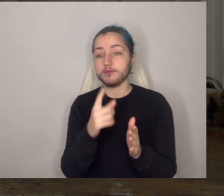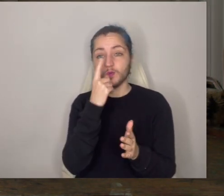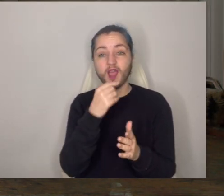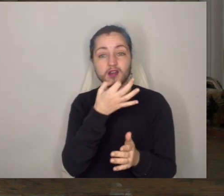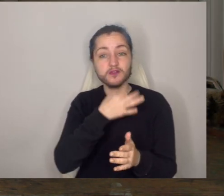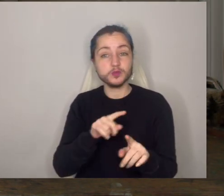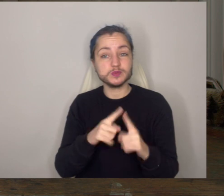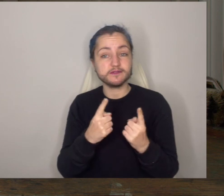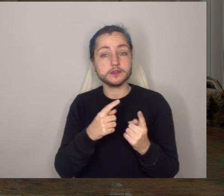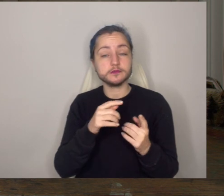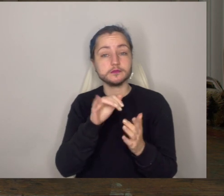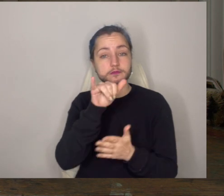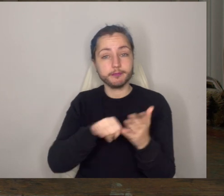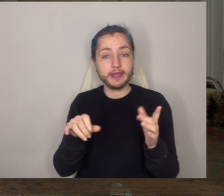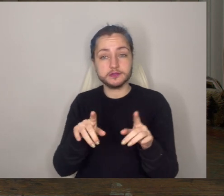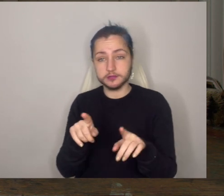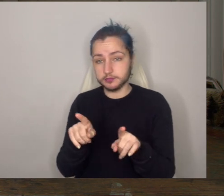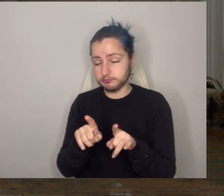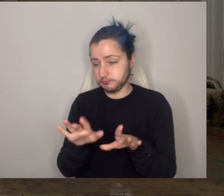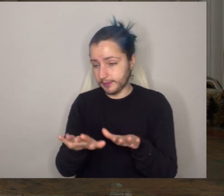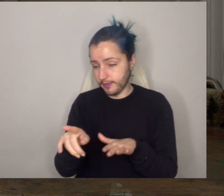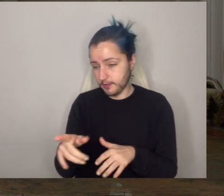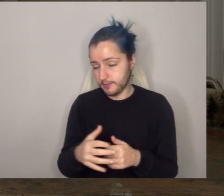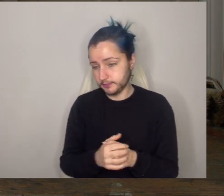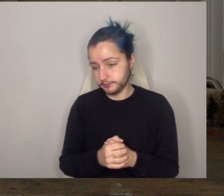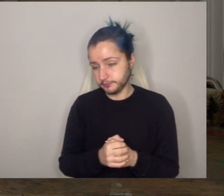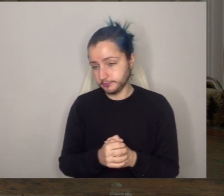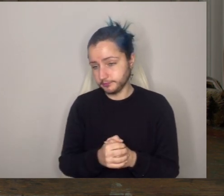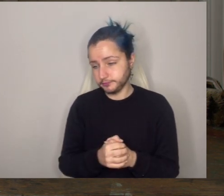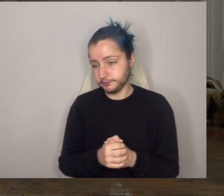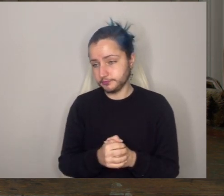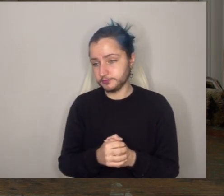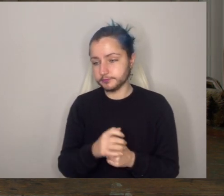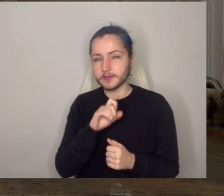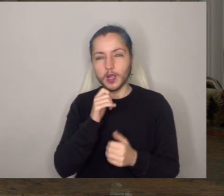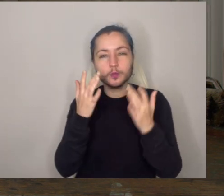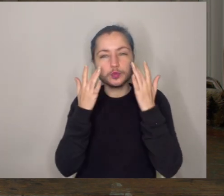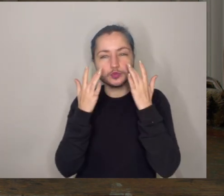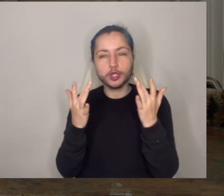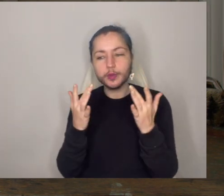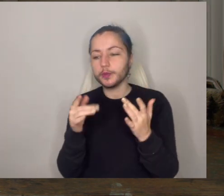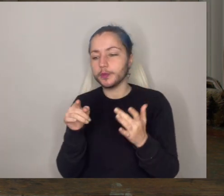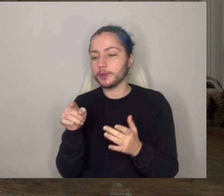mottled yellow marks. And I'm just going to put it to dry, so I'm just going to hang it up here.